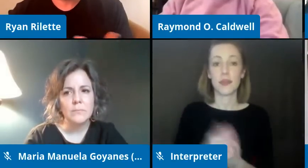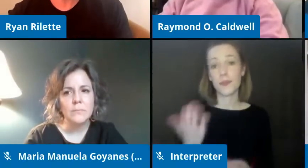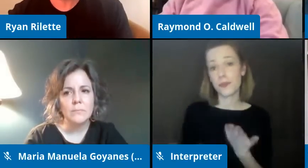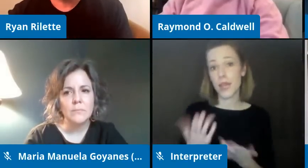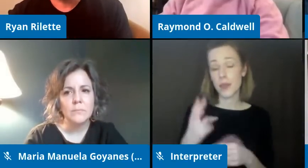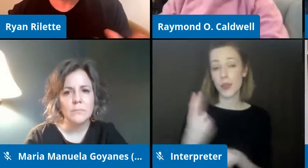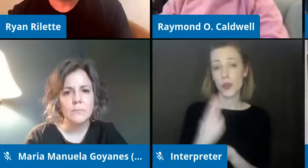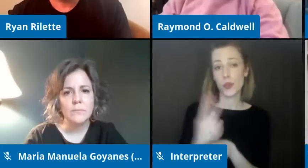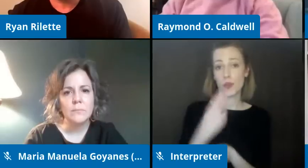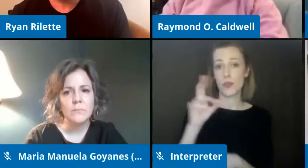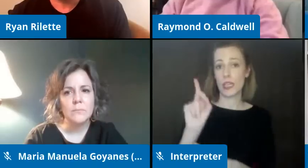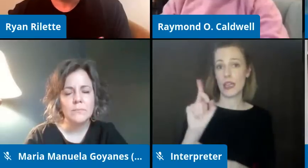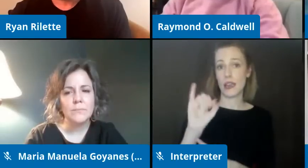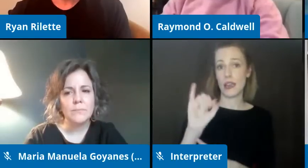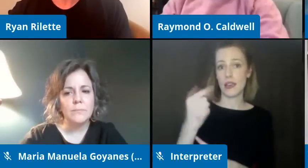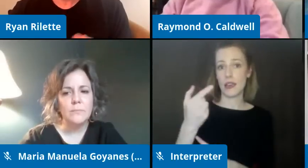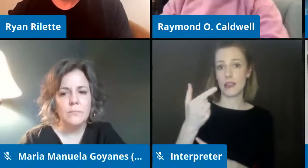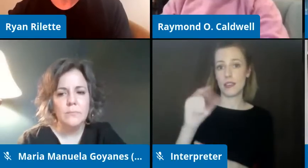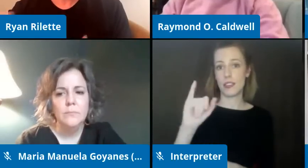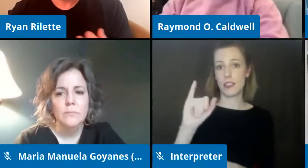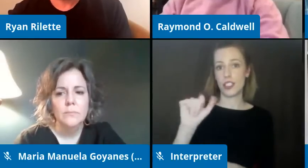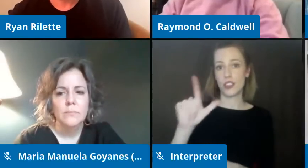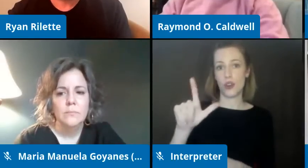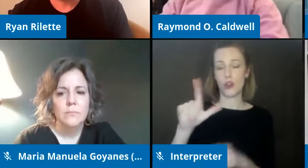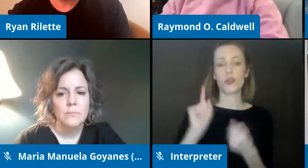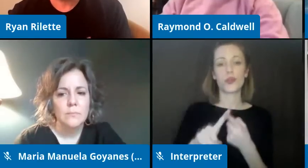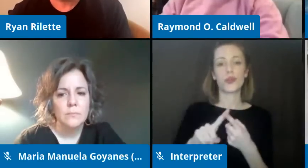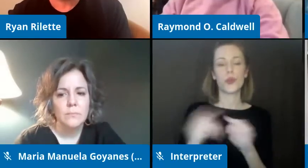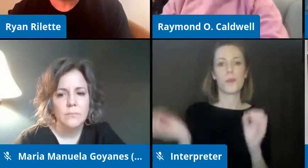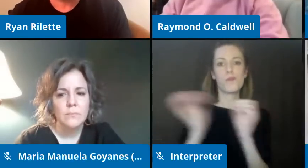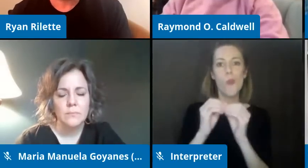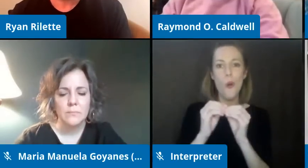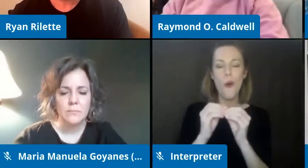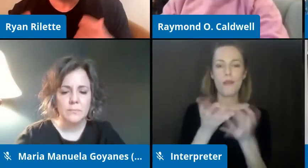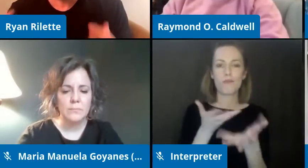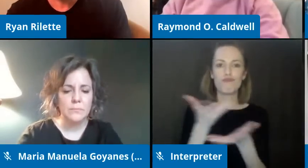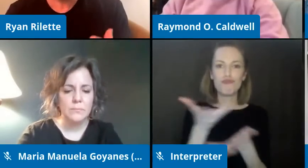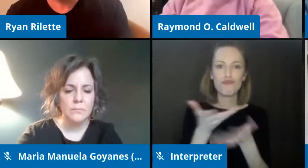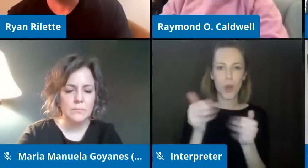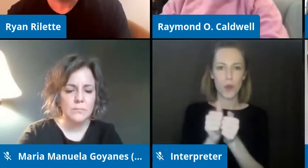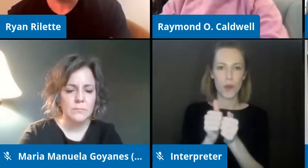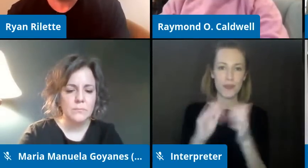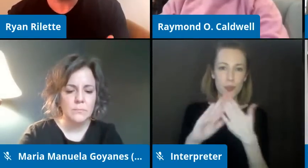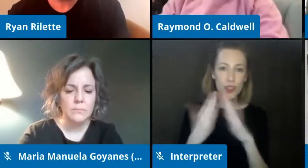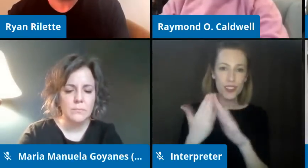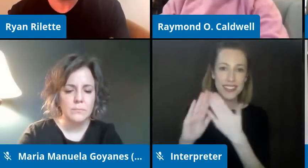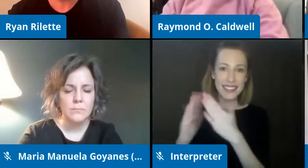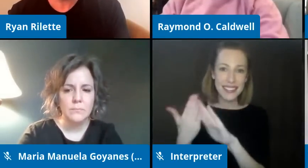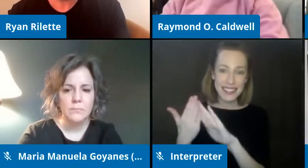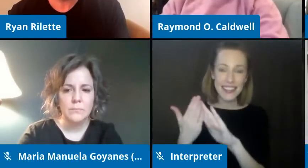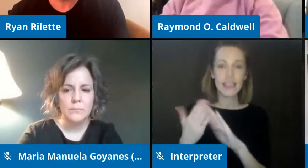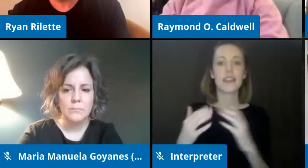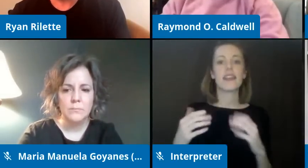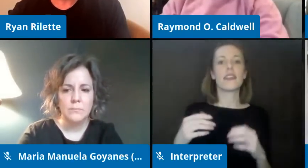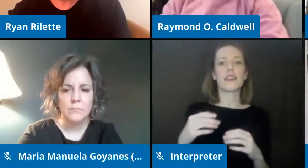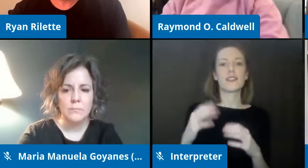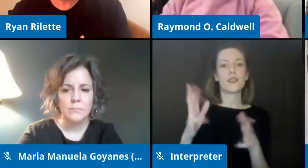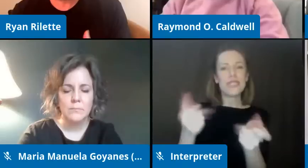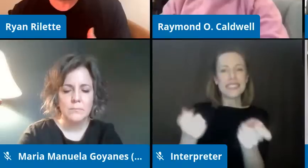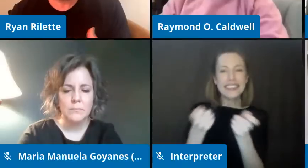our communications with our community and to build anticipation for the kinds of live events that we really want to still